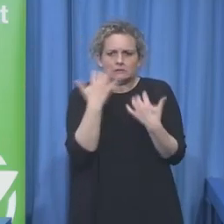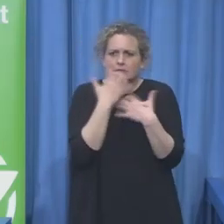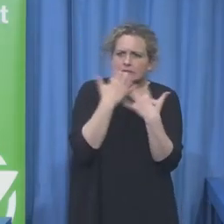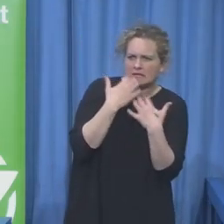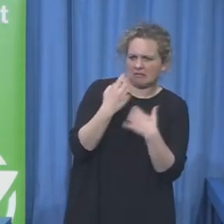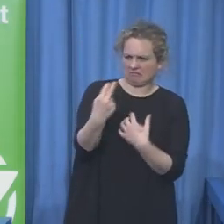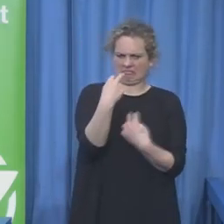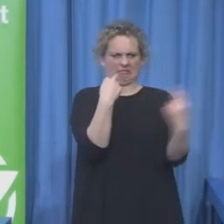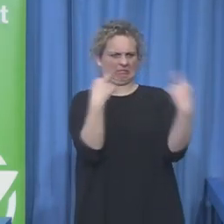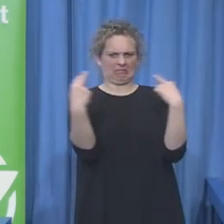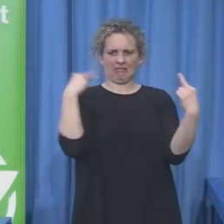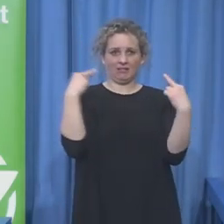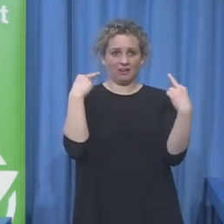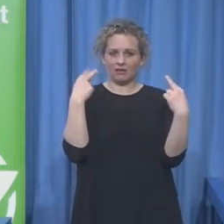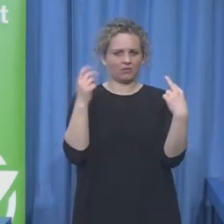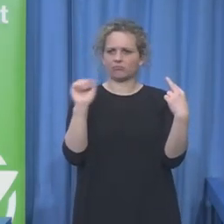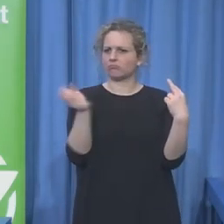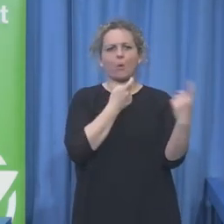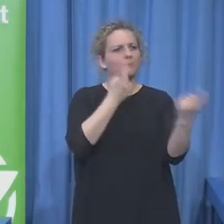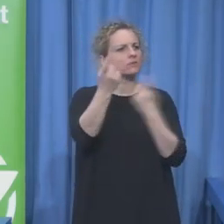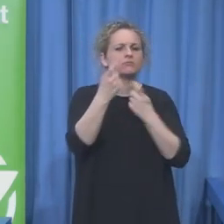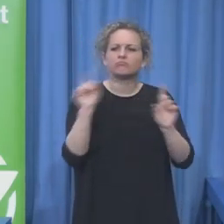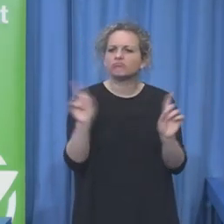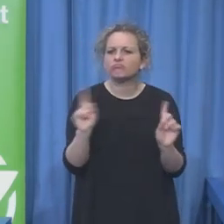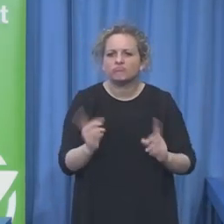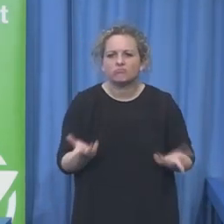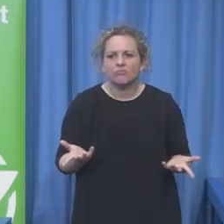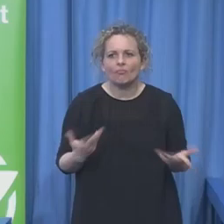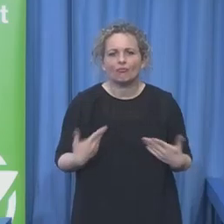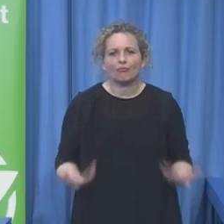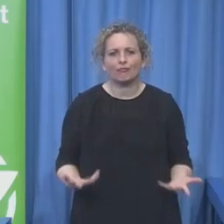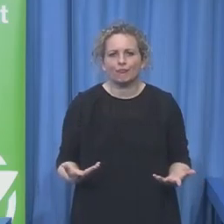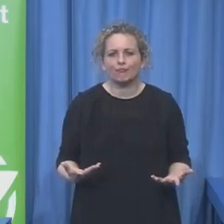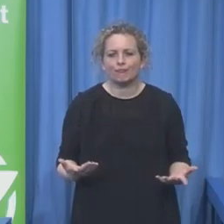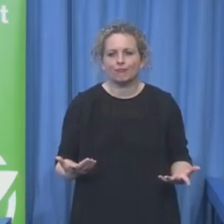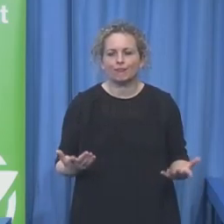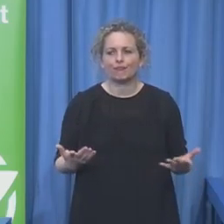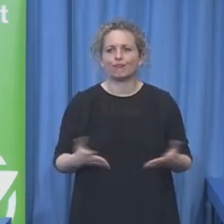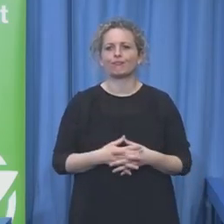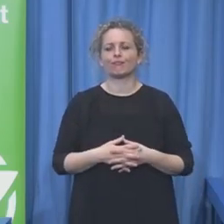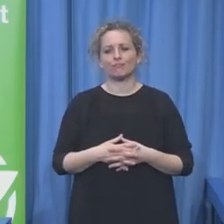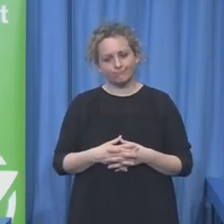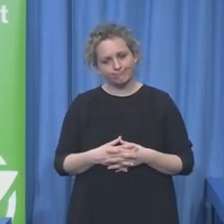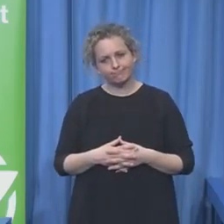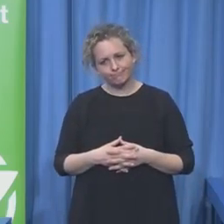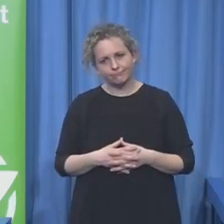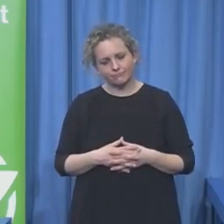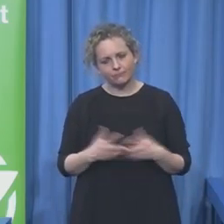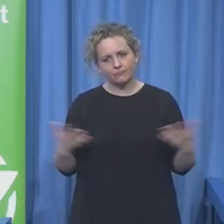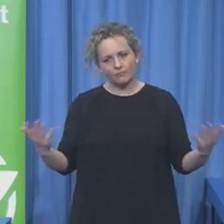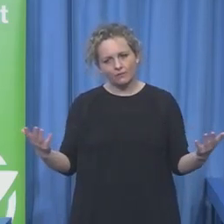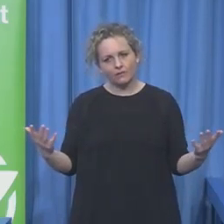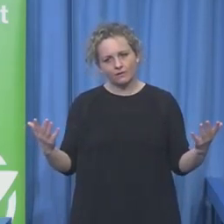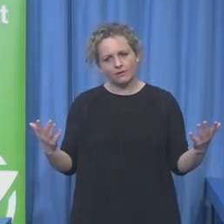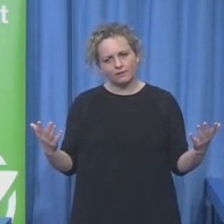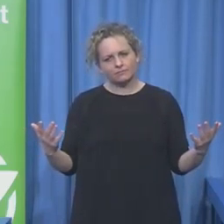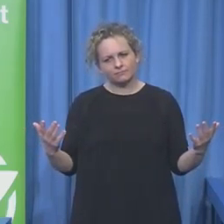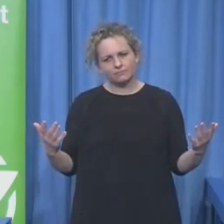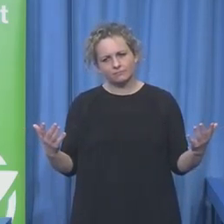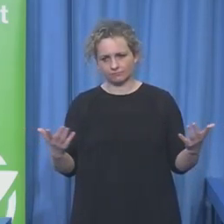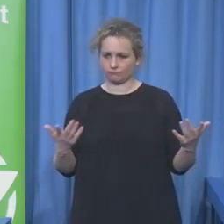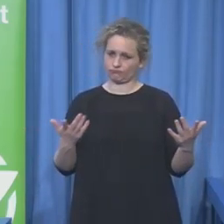community, exactly in the same markets, in the, you know, post office, in the bank office, using the same transportation like